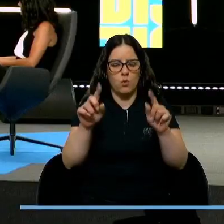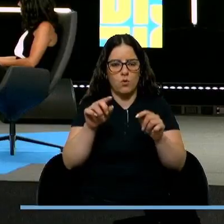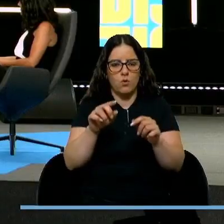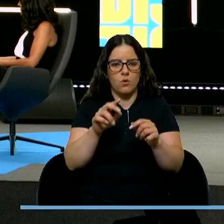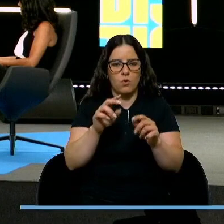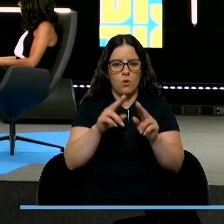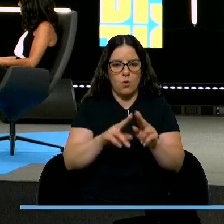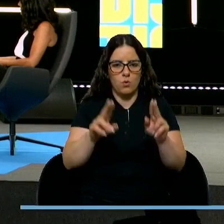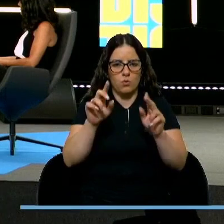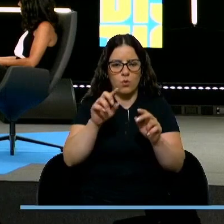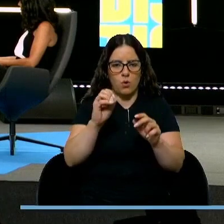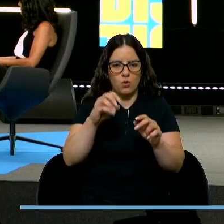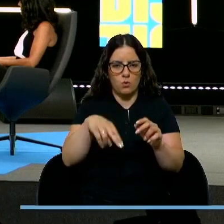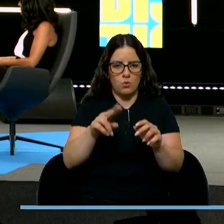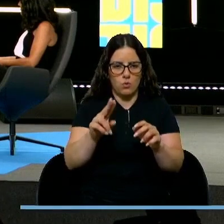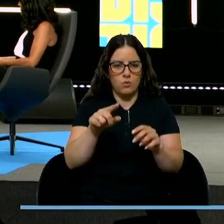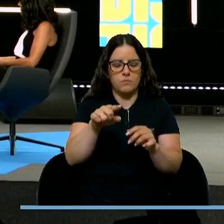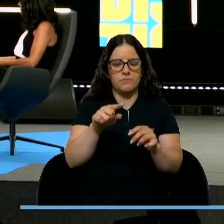for